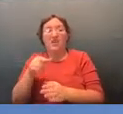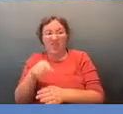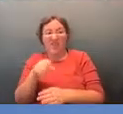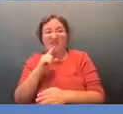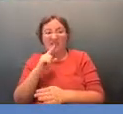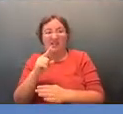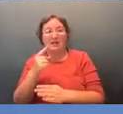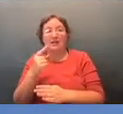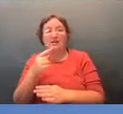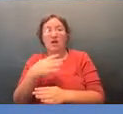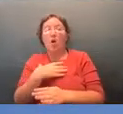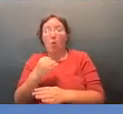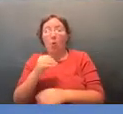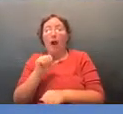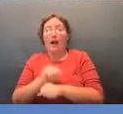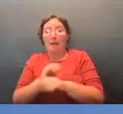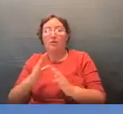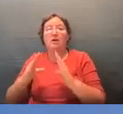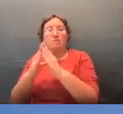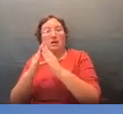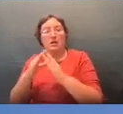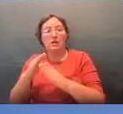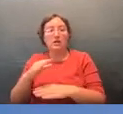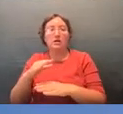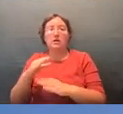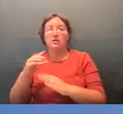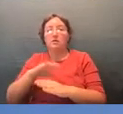here on White Mountain Peak, which actually sits at